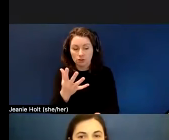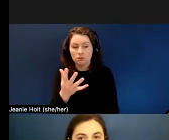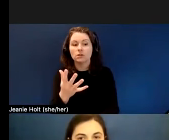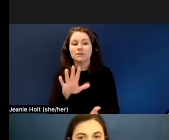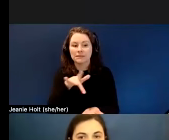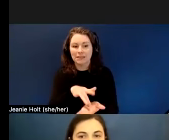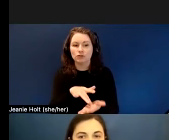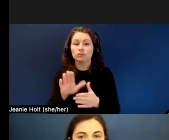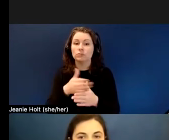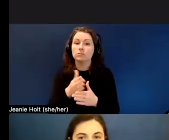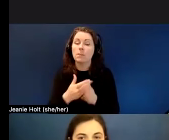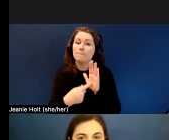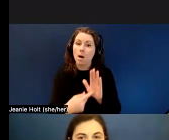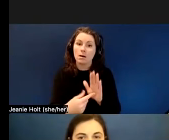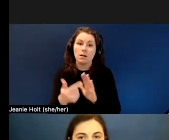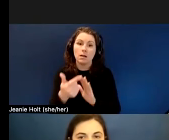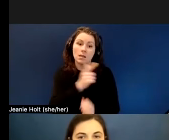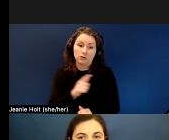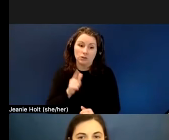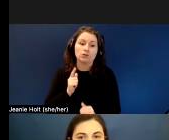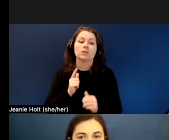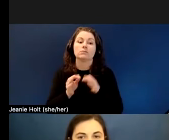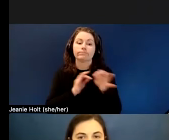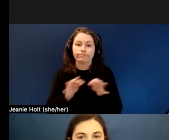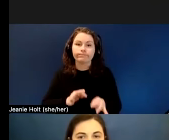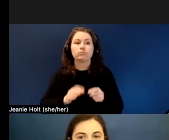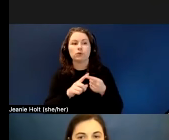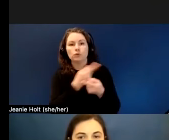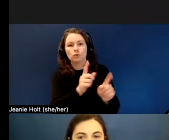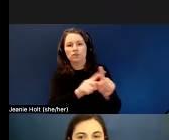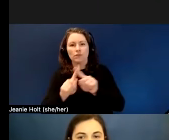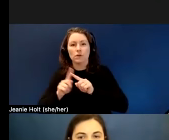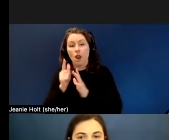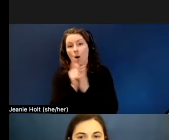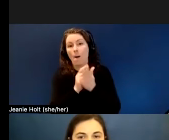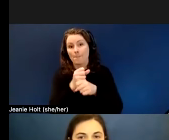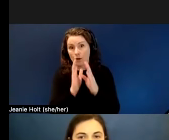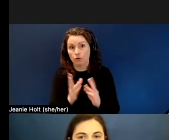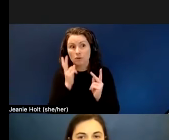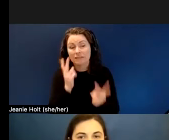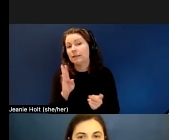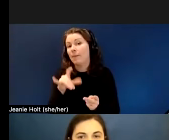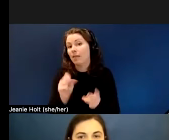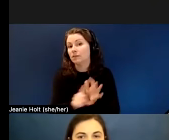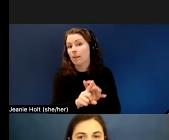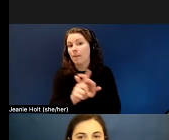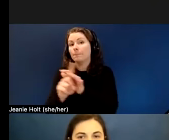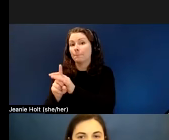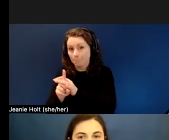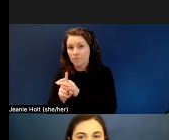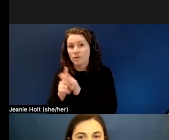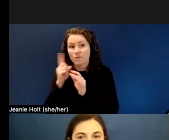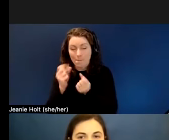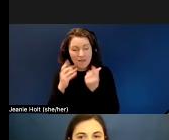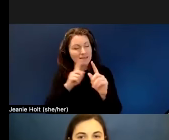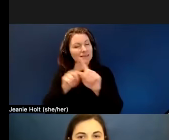Center is sharing model legislation and shopping it with lawmakers. And so we're seeing bills, as I said, run across multiple states